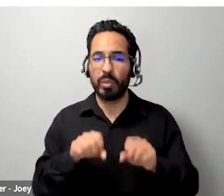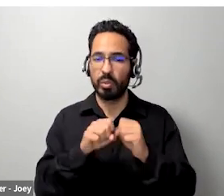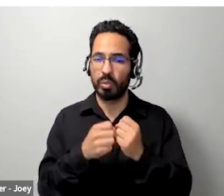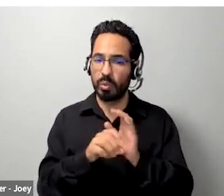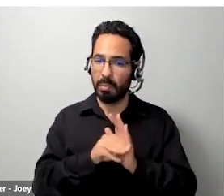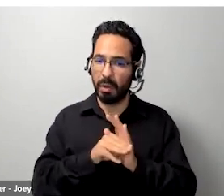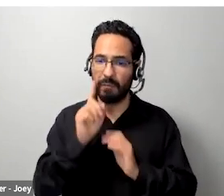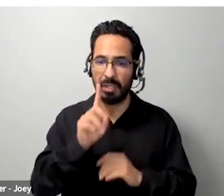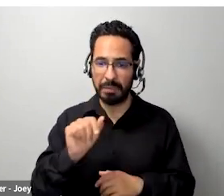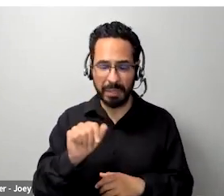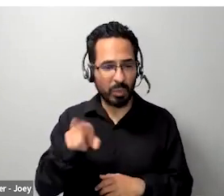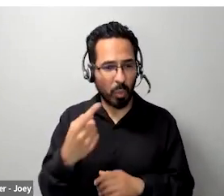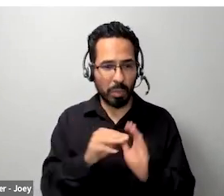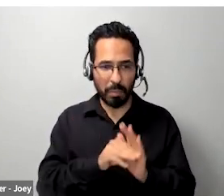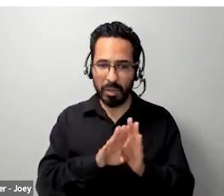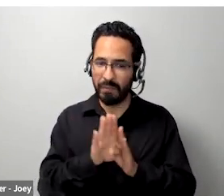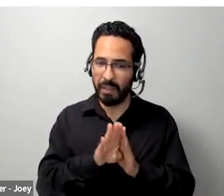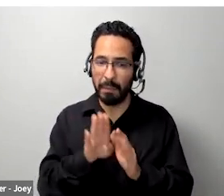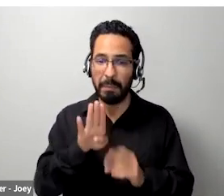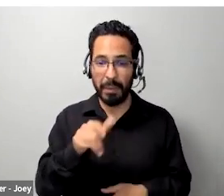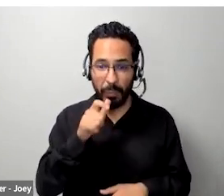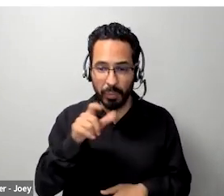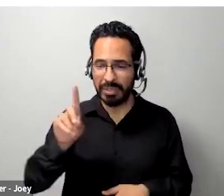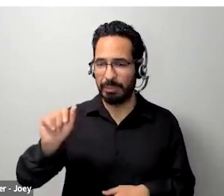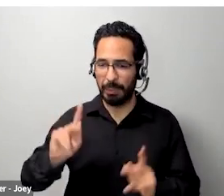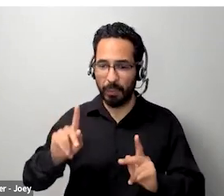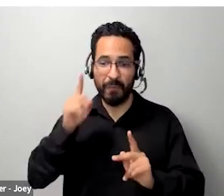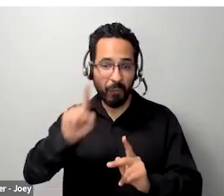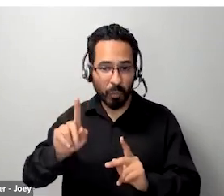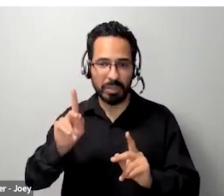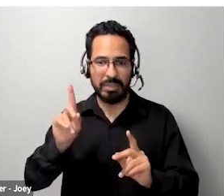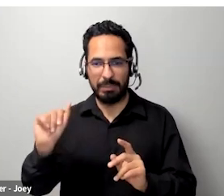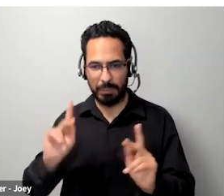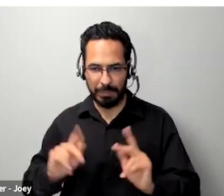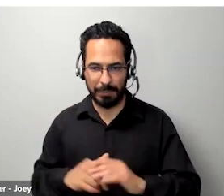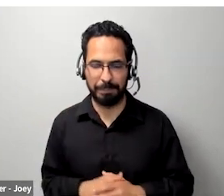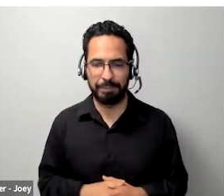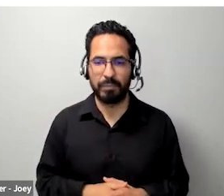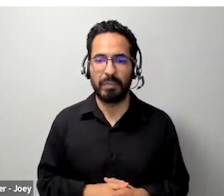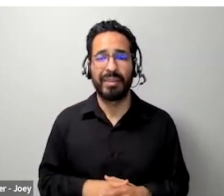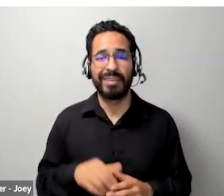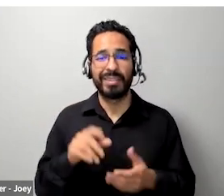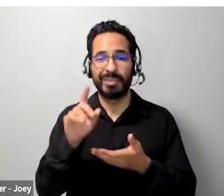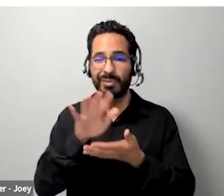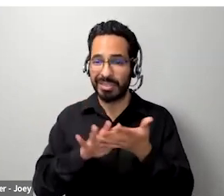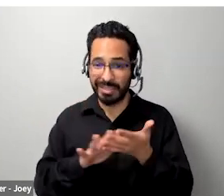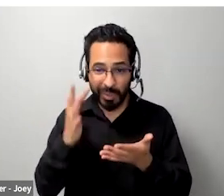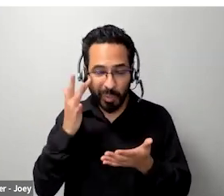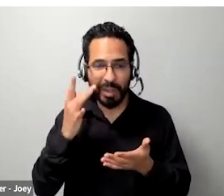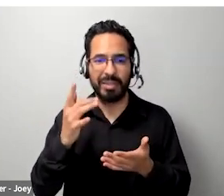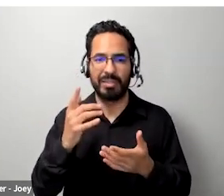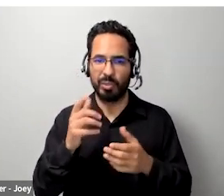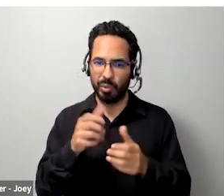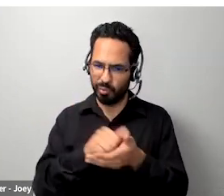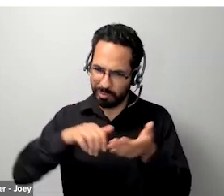disability was the only model of disability developed by disabled people for disabled people. It was designed to remove societal barriers